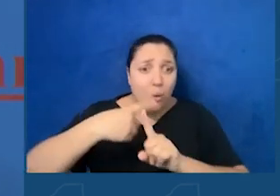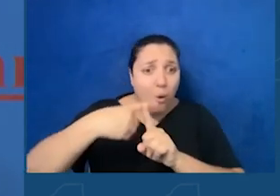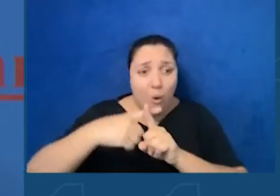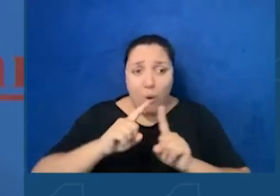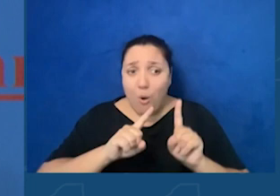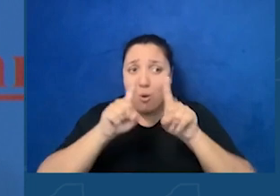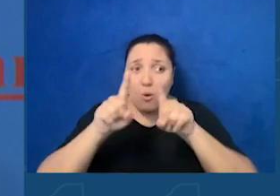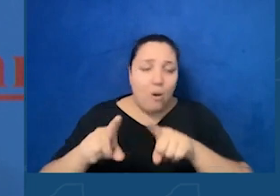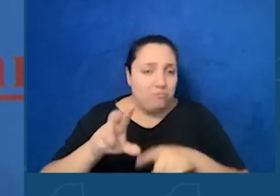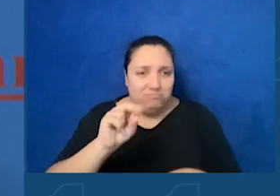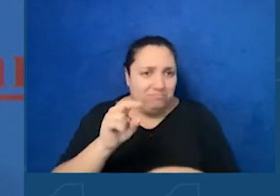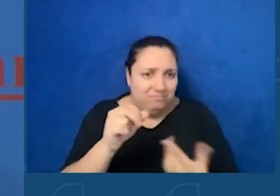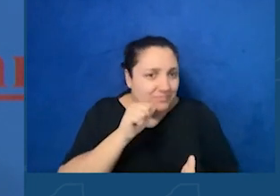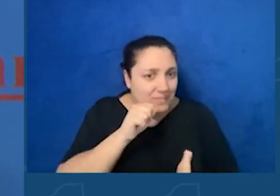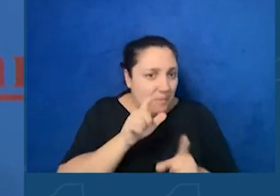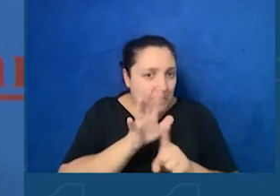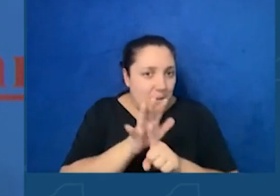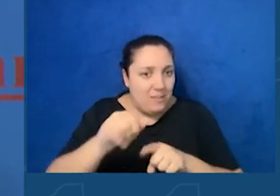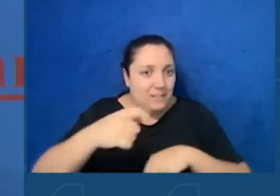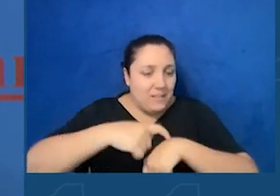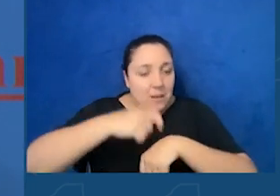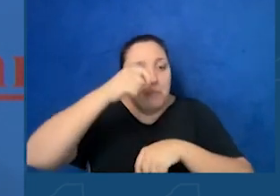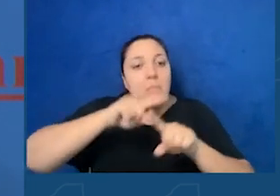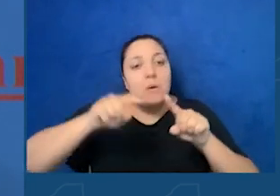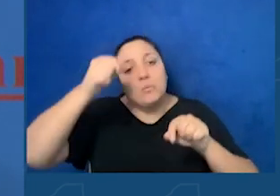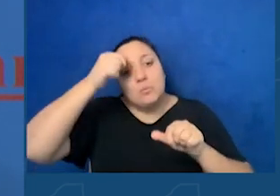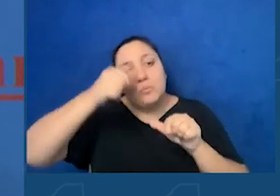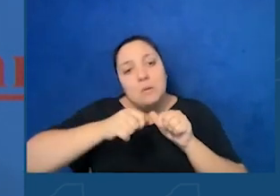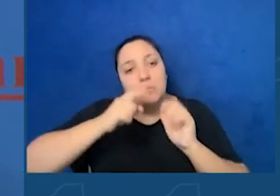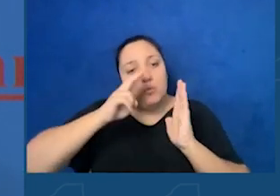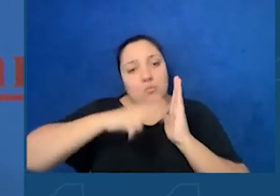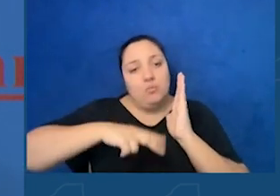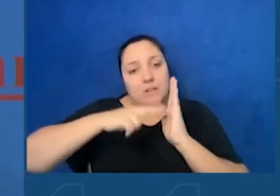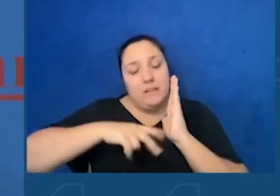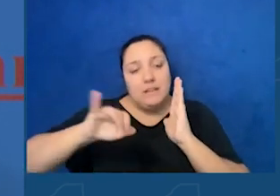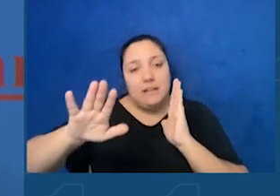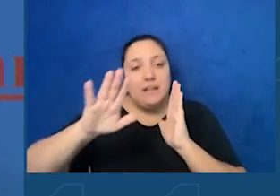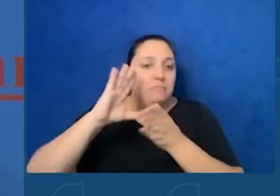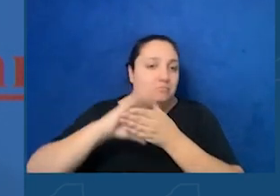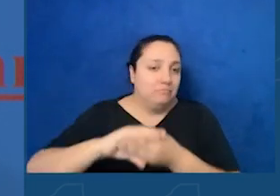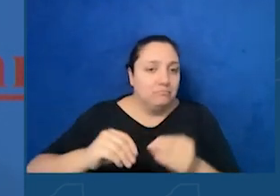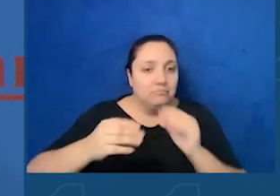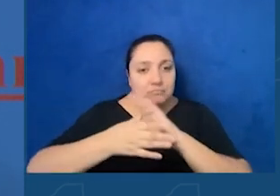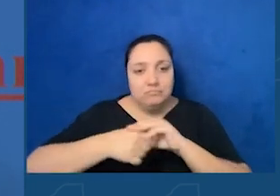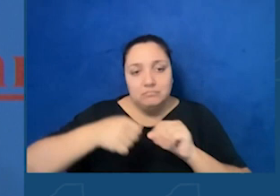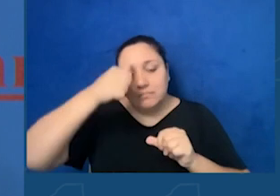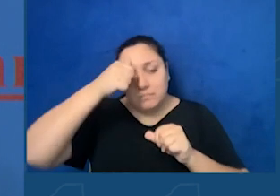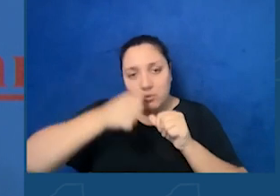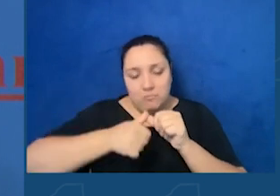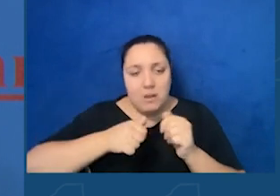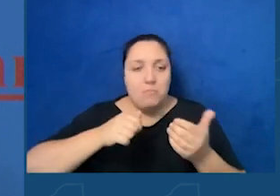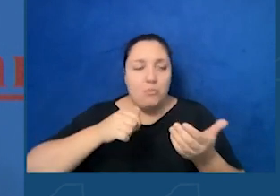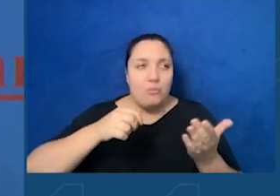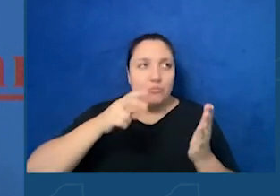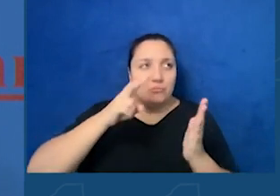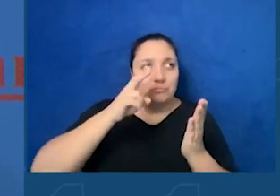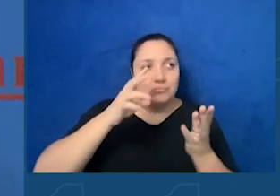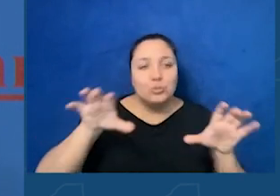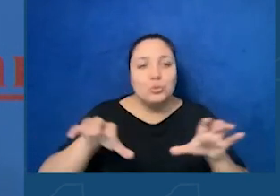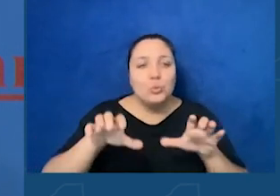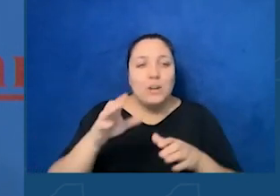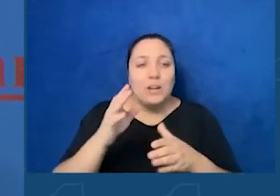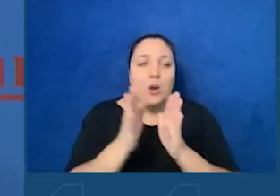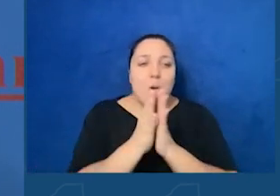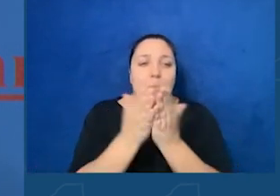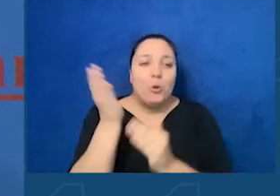of Dr. King, and I reread it. I did a book report on it, and he was still alive, and I listened to his speeches. And the